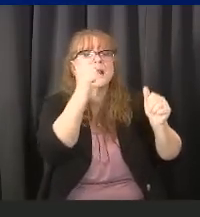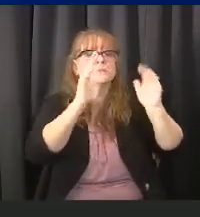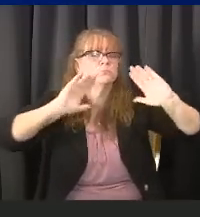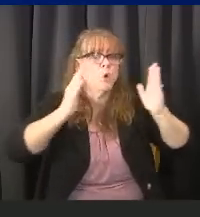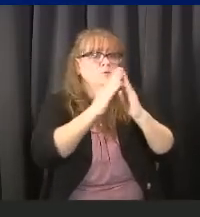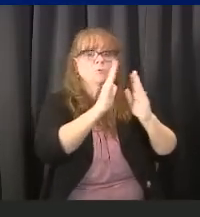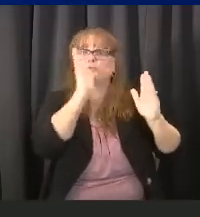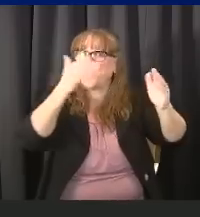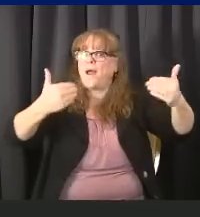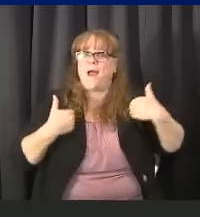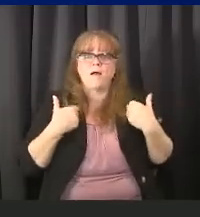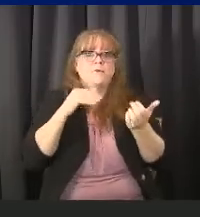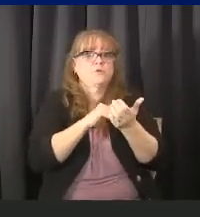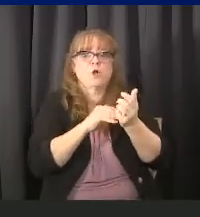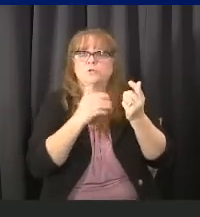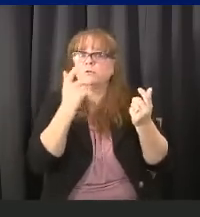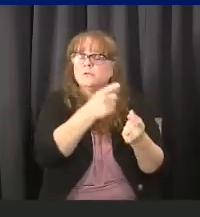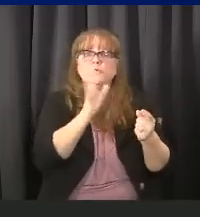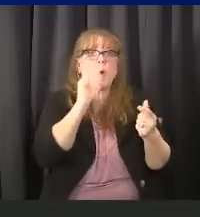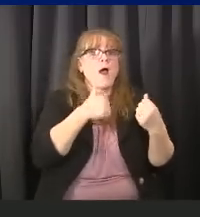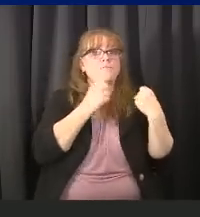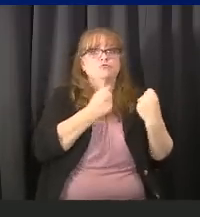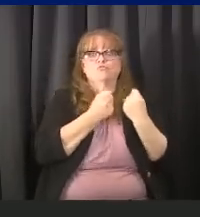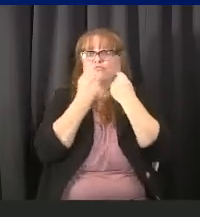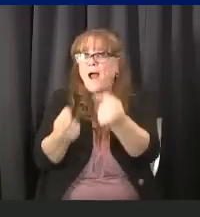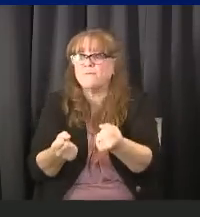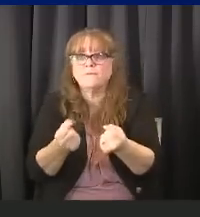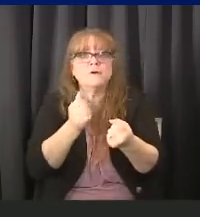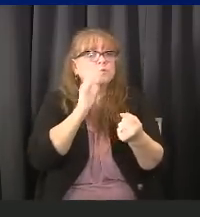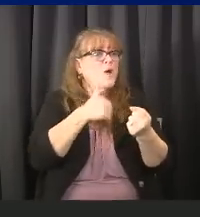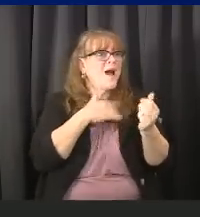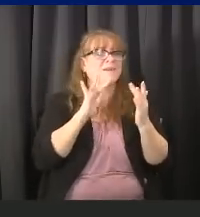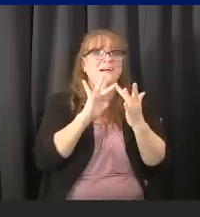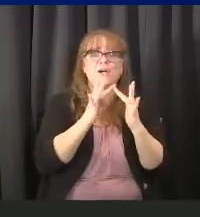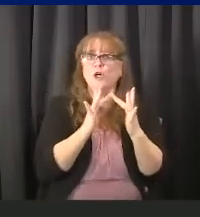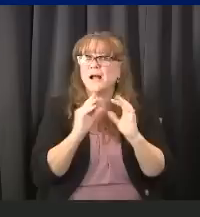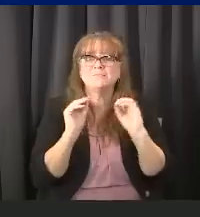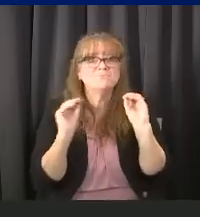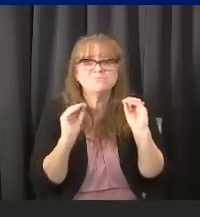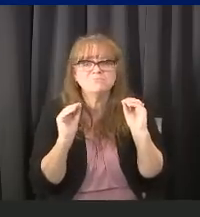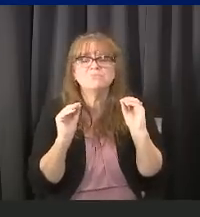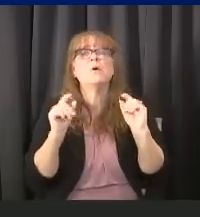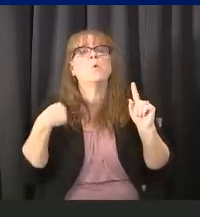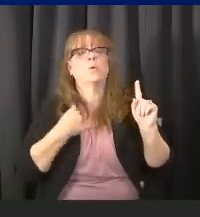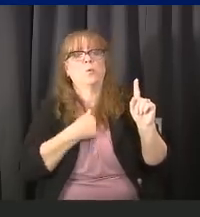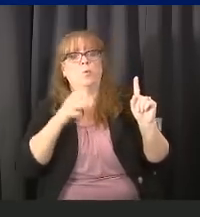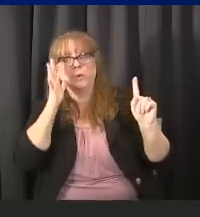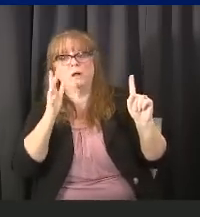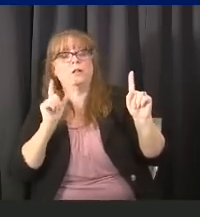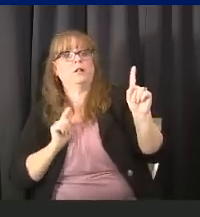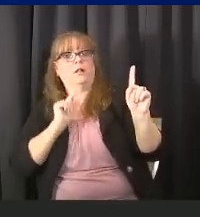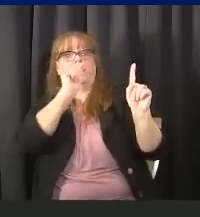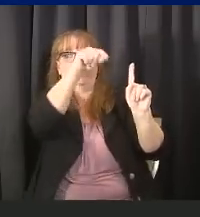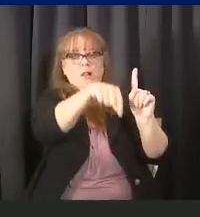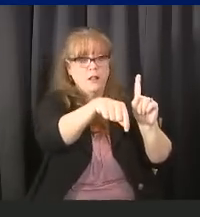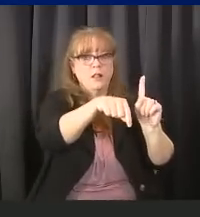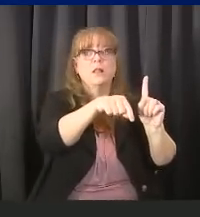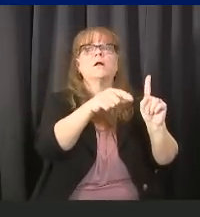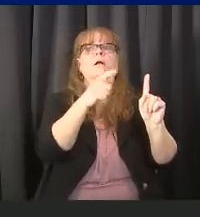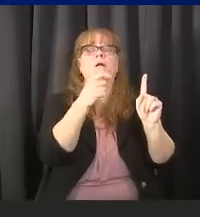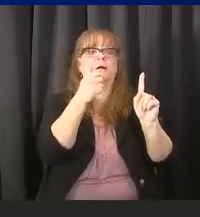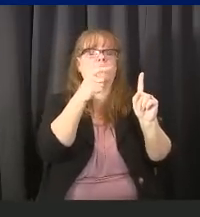the next few days, we're going to stand up a call-in line for those that don't have access to a computer or the